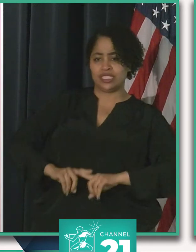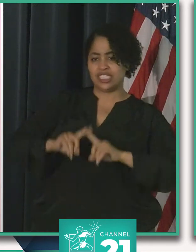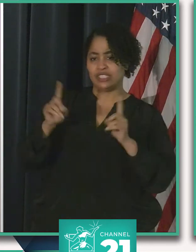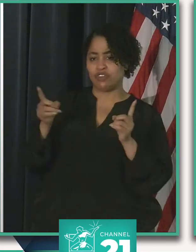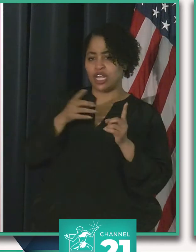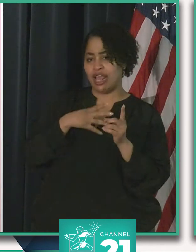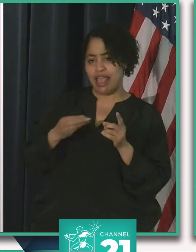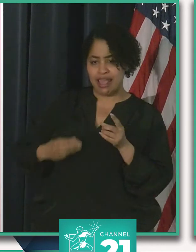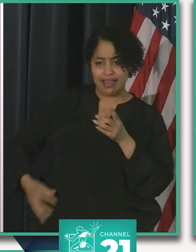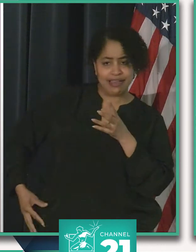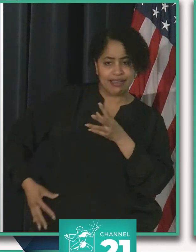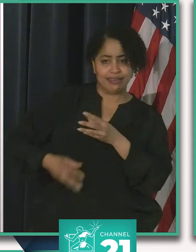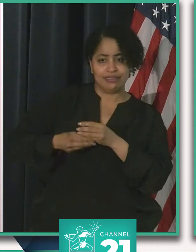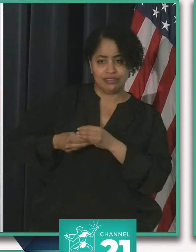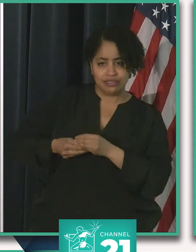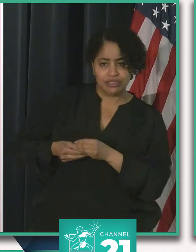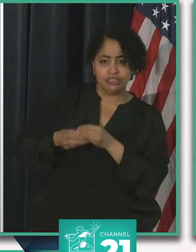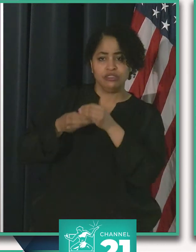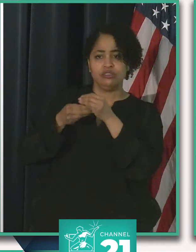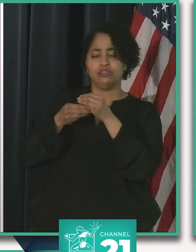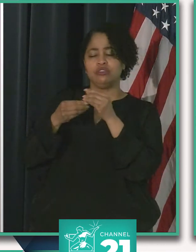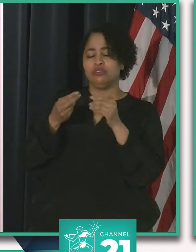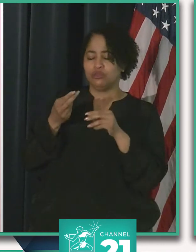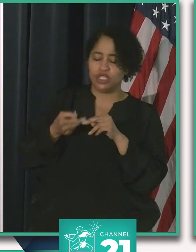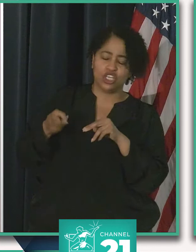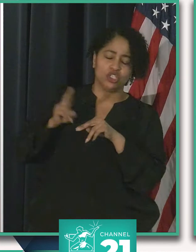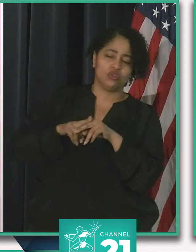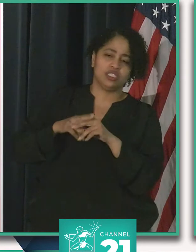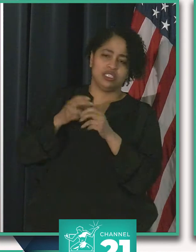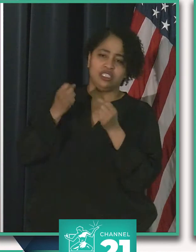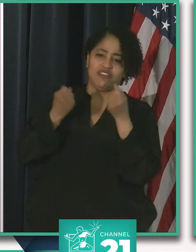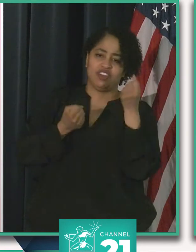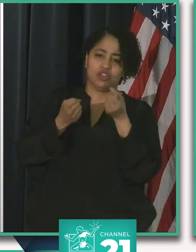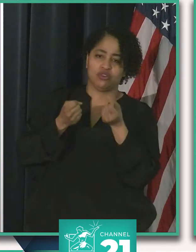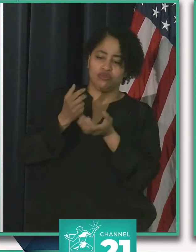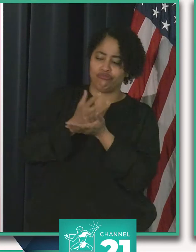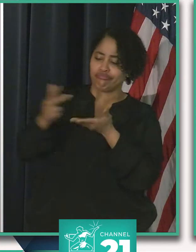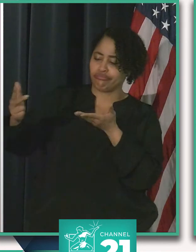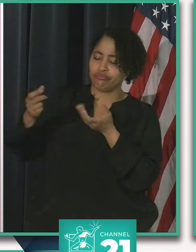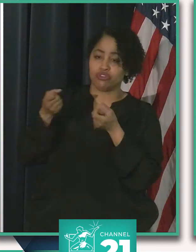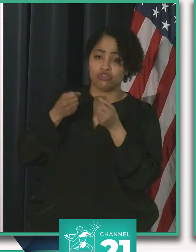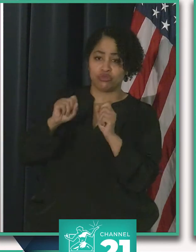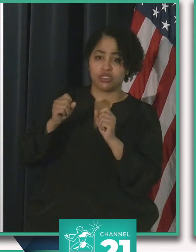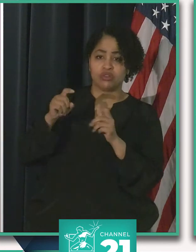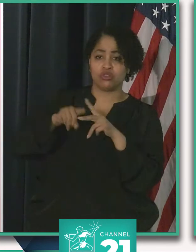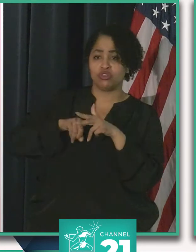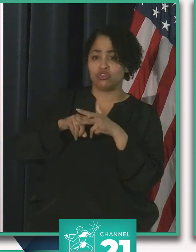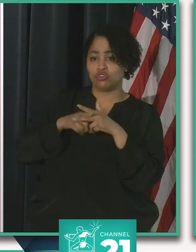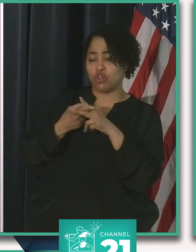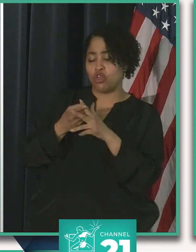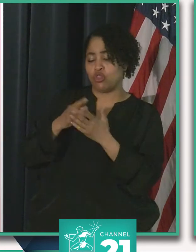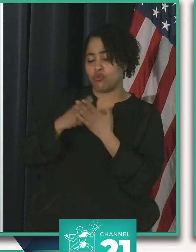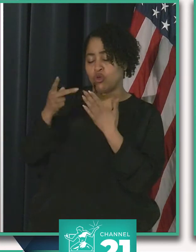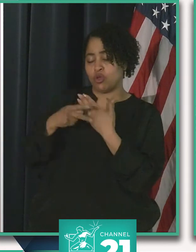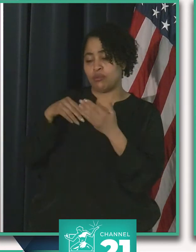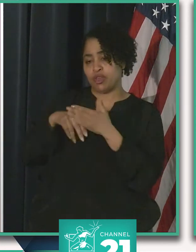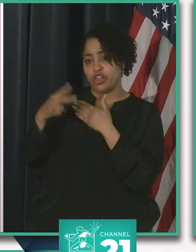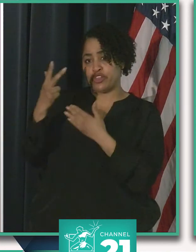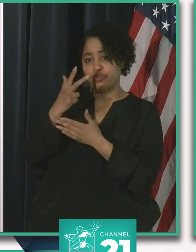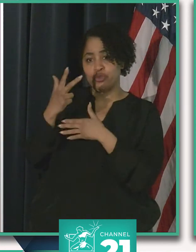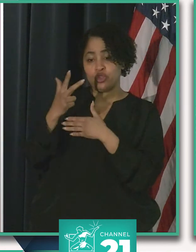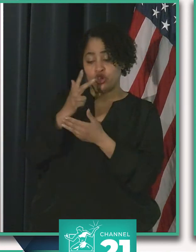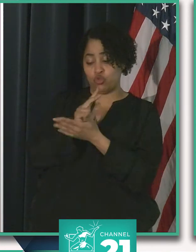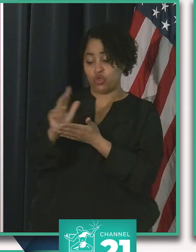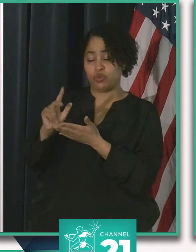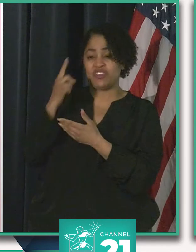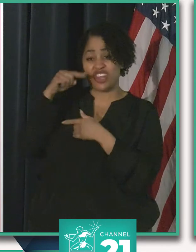additionally to increase the amount of vehicles that get off the street. We're going to be starting our program in about 3 weeks for this year, so that's